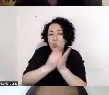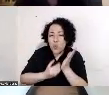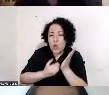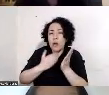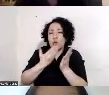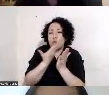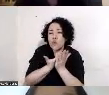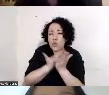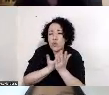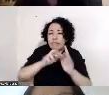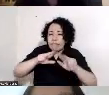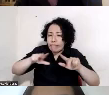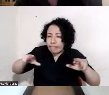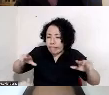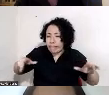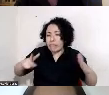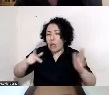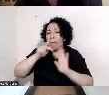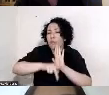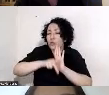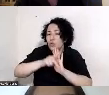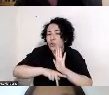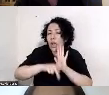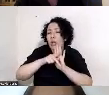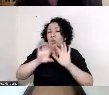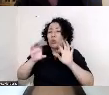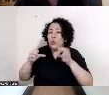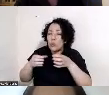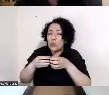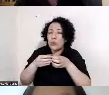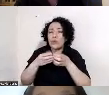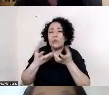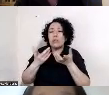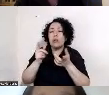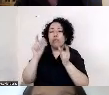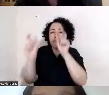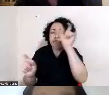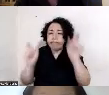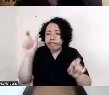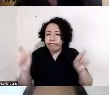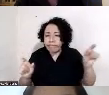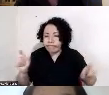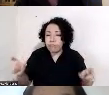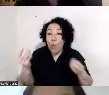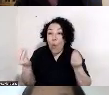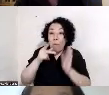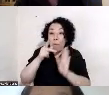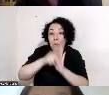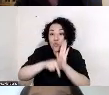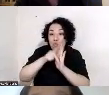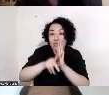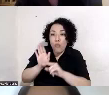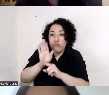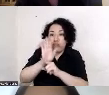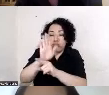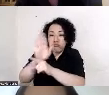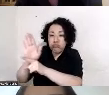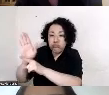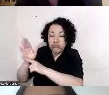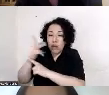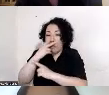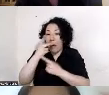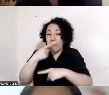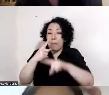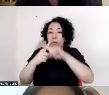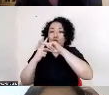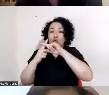projetos independentes, clubes humanitários, projetos individuais e como esses projetos têm um impacto positivo na